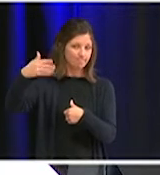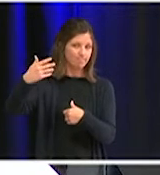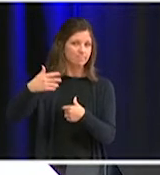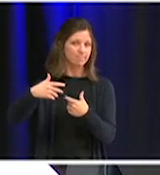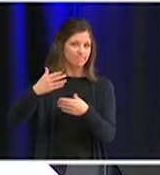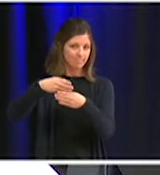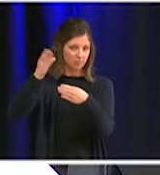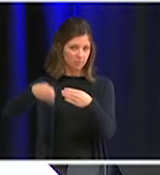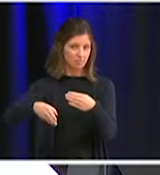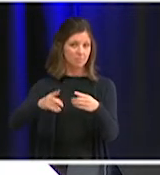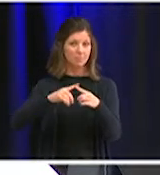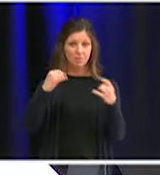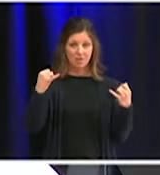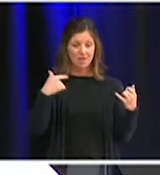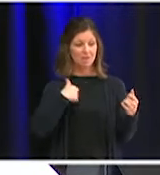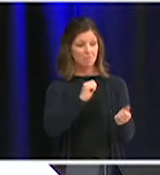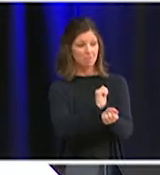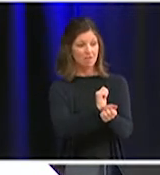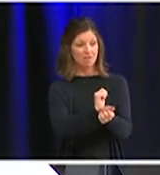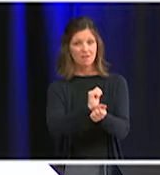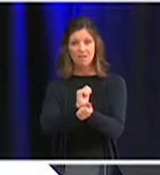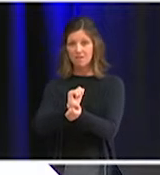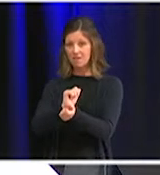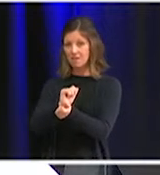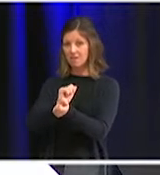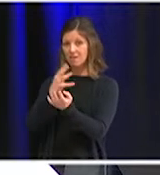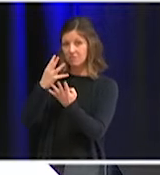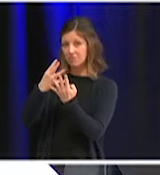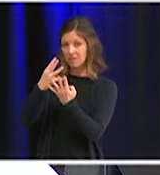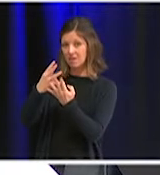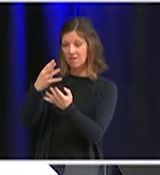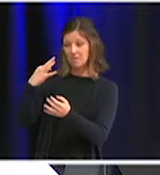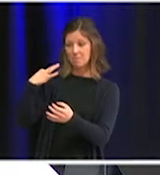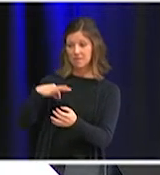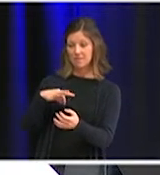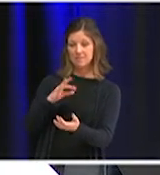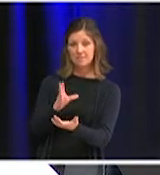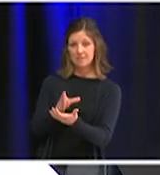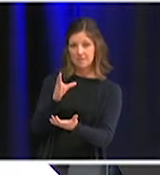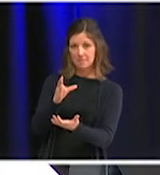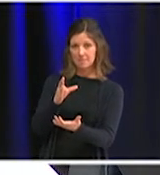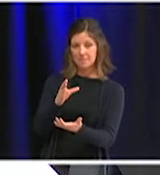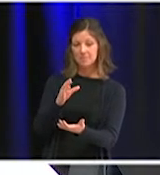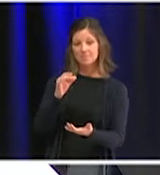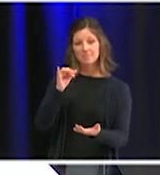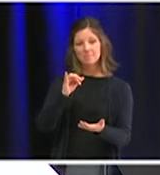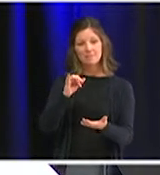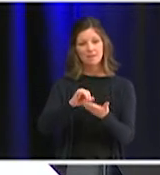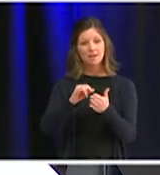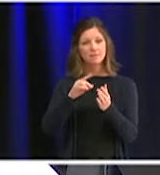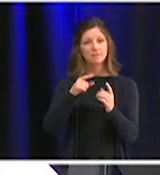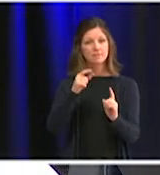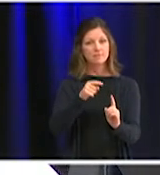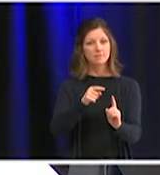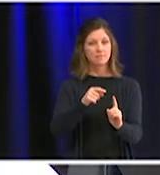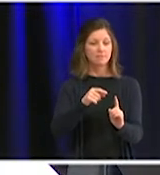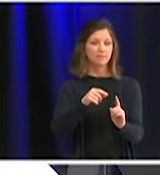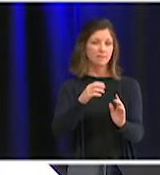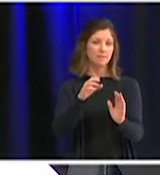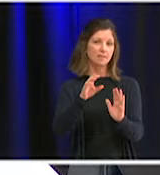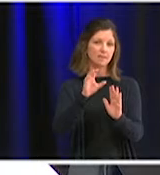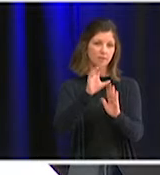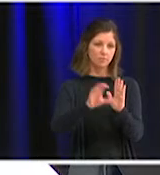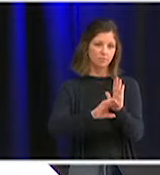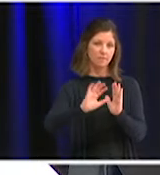them when you get arrested. And remember, we're talking about the constitutional fifth clause in the 14th, that you're innocent until